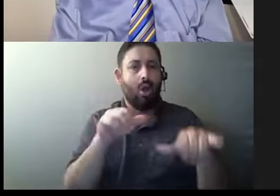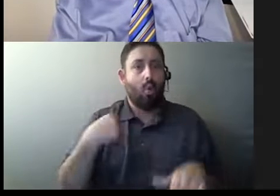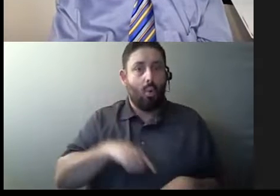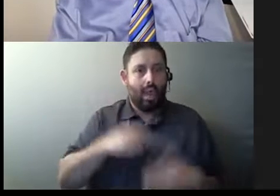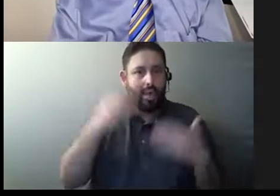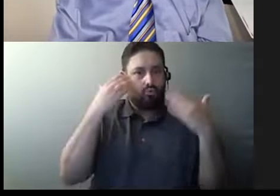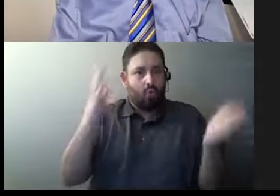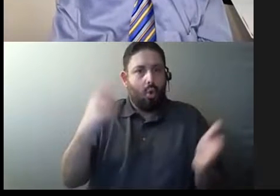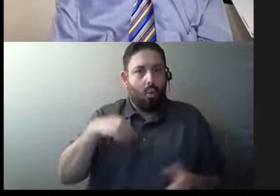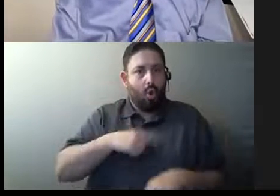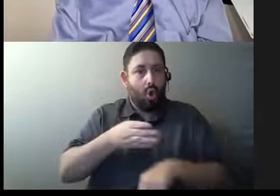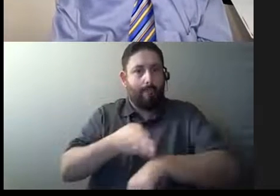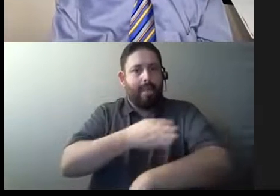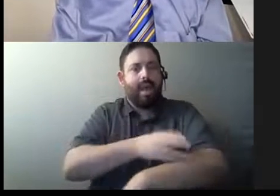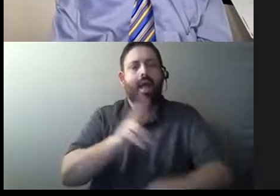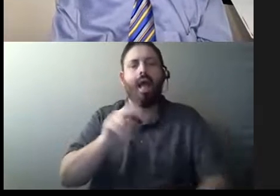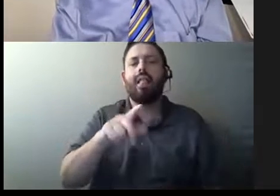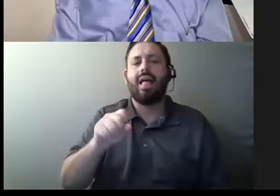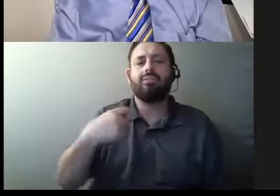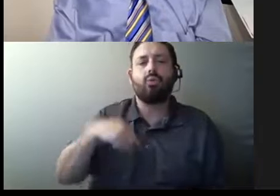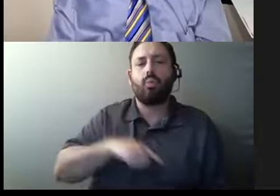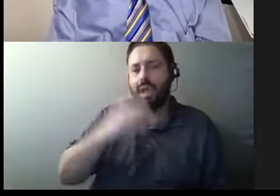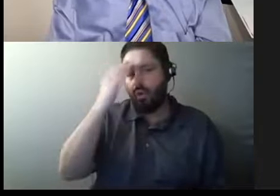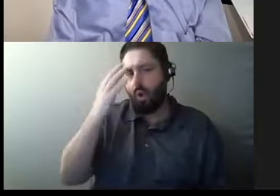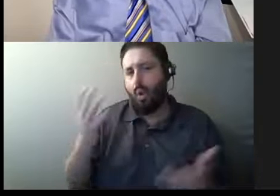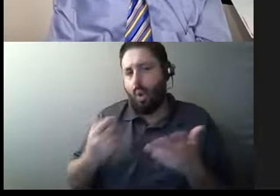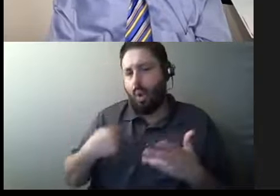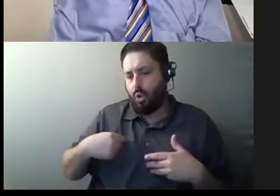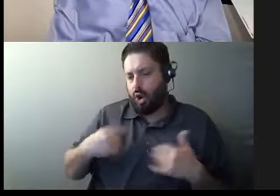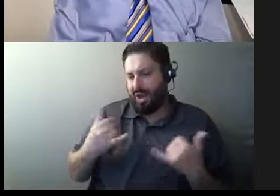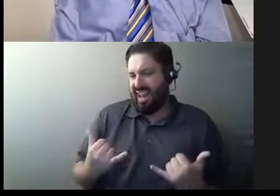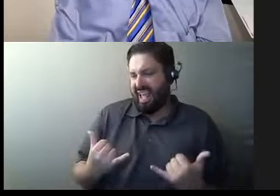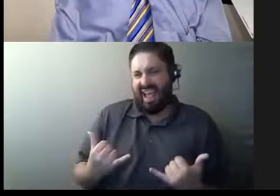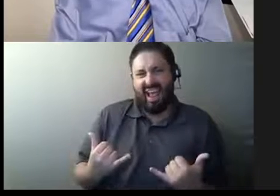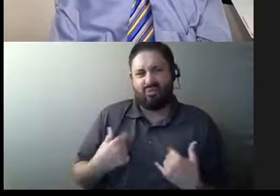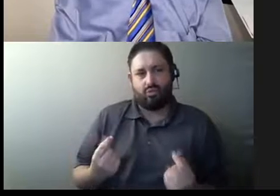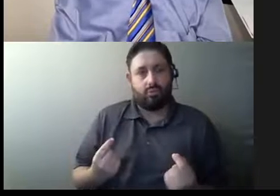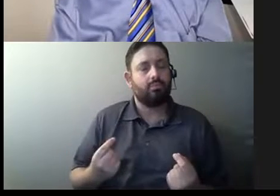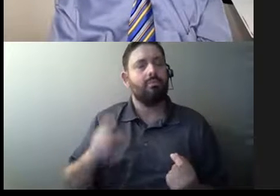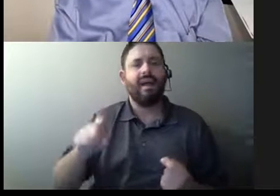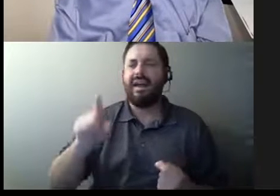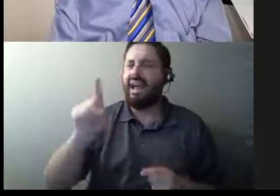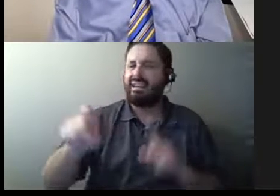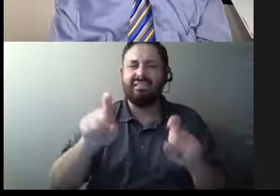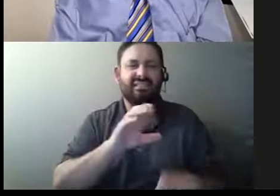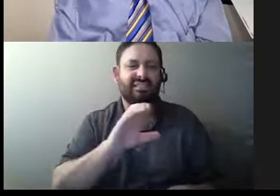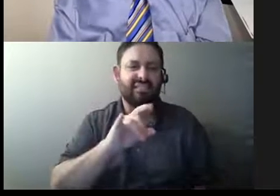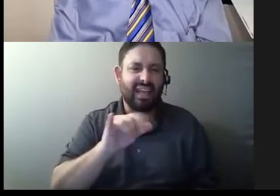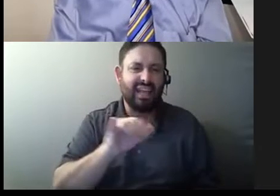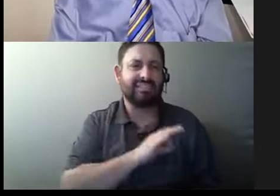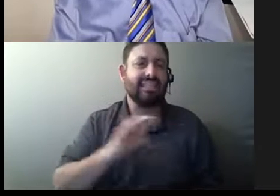job unless we know where we stand. We need to find out currently through city staff and then of course the